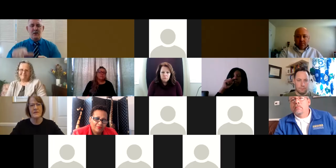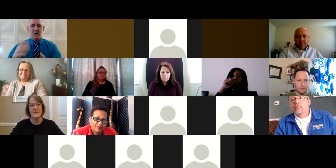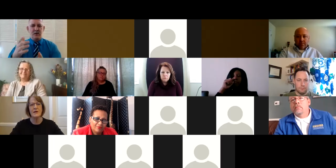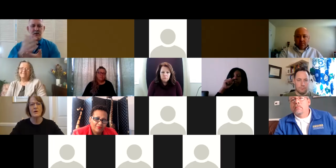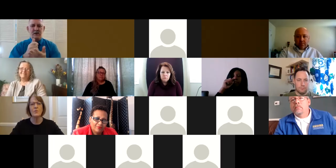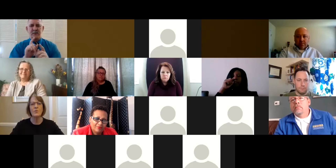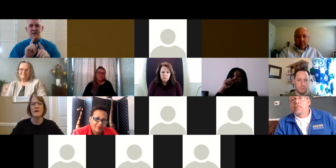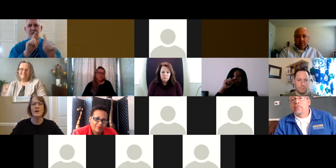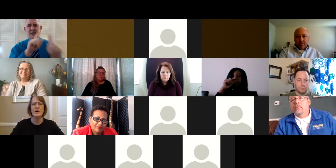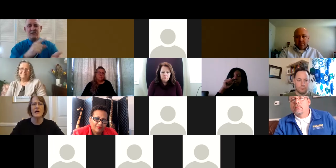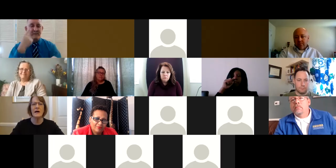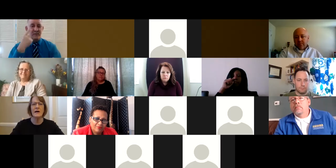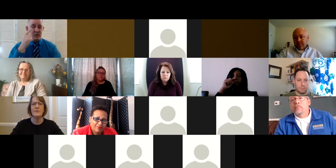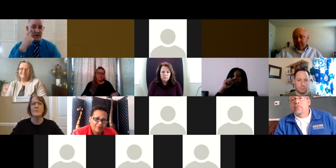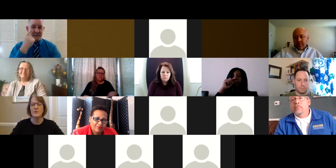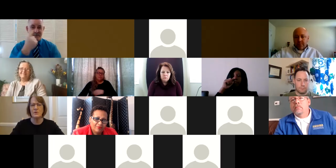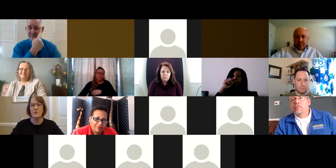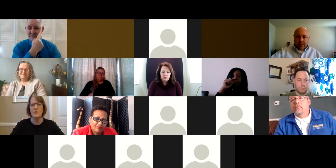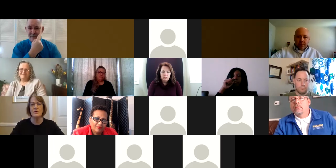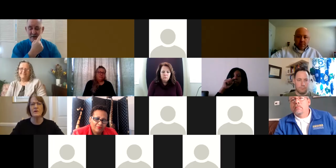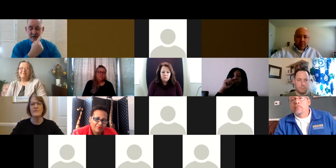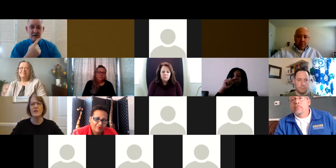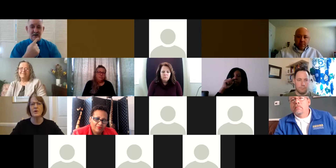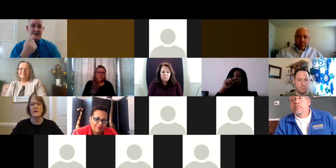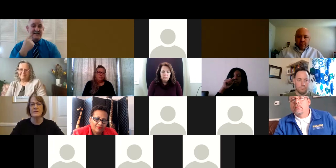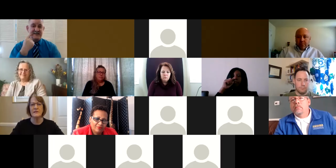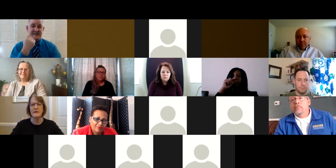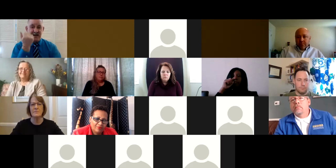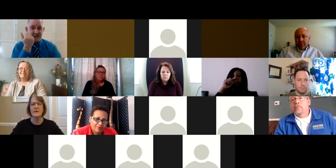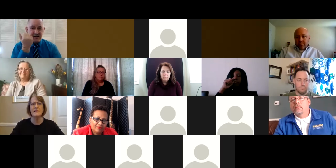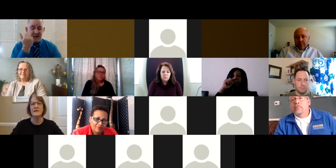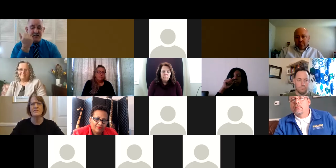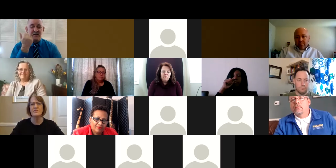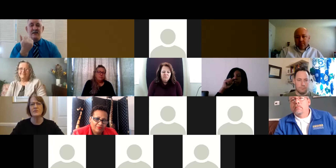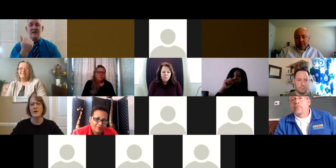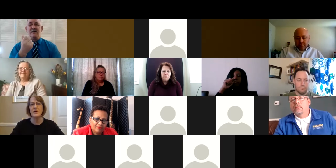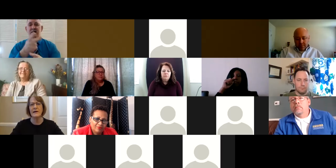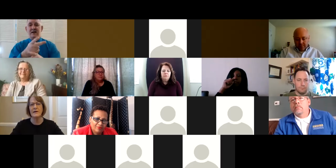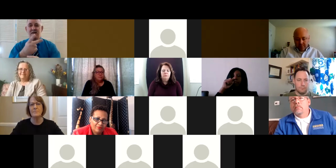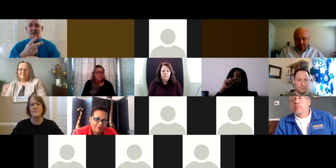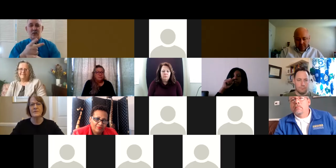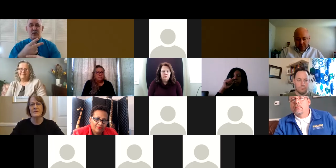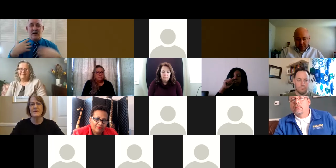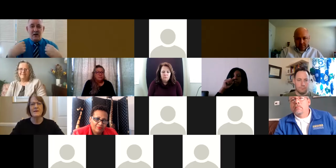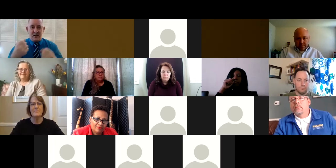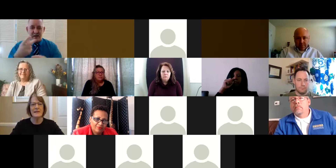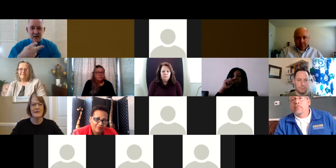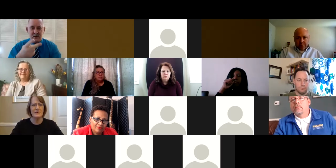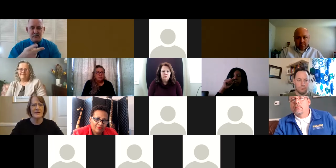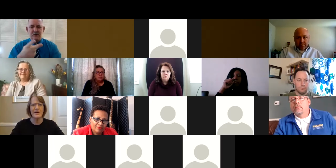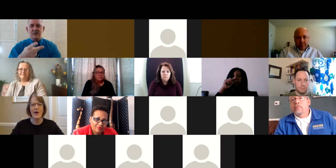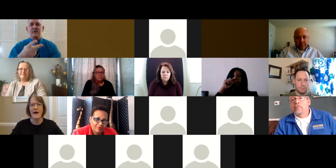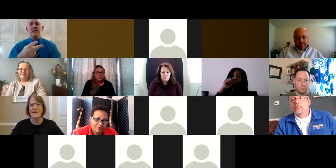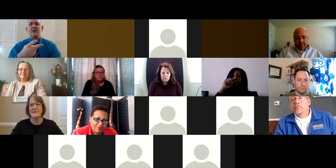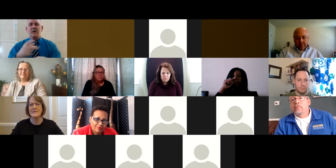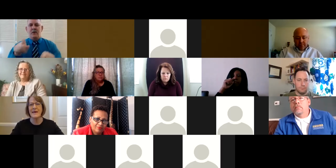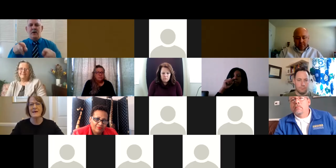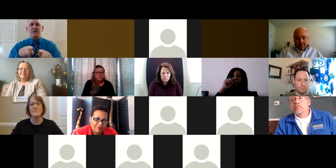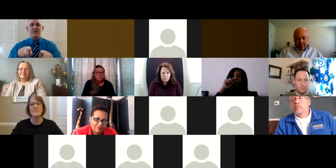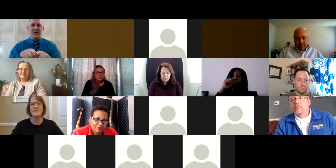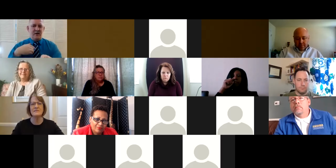RAM, where people who are of low income can get their medical care,